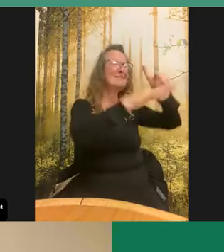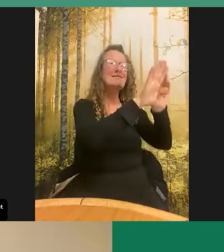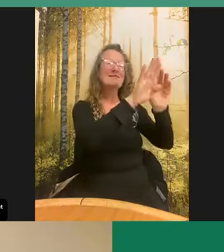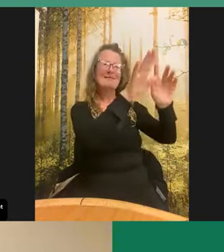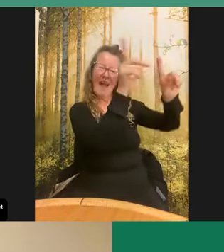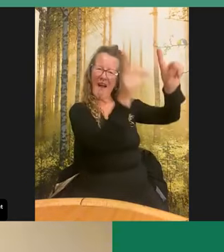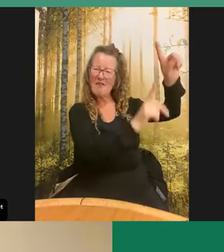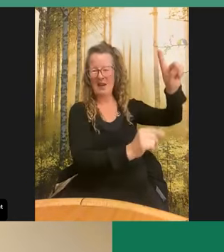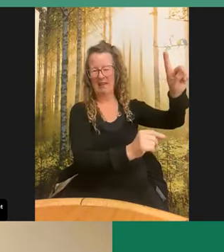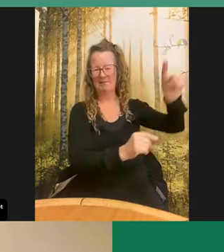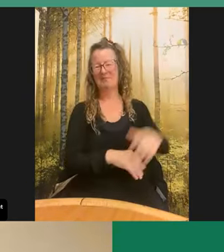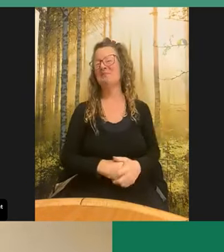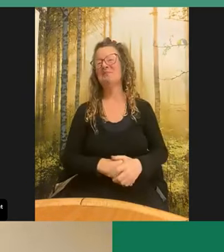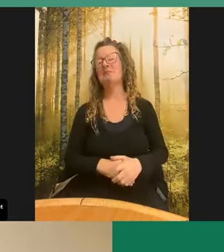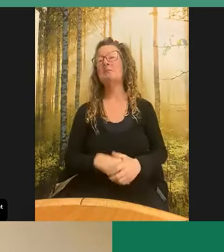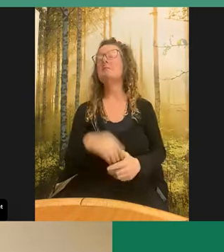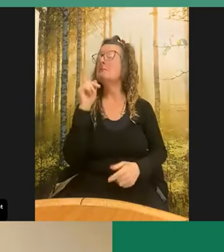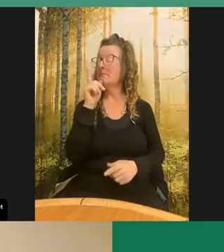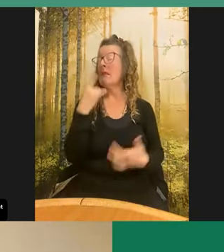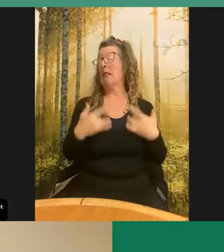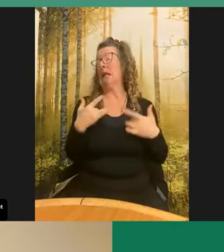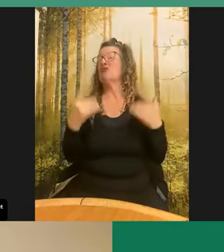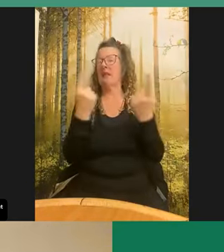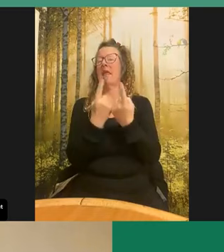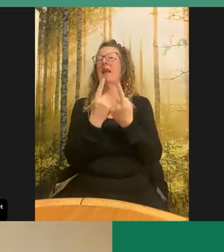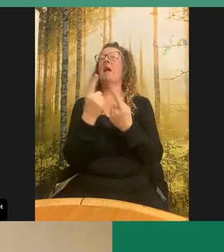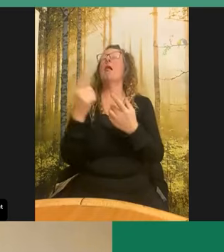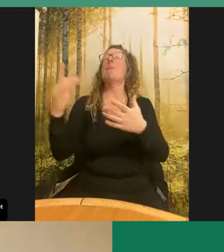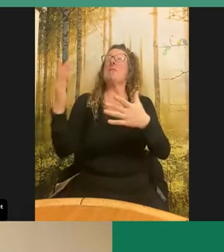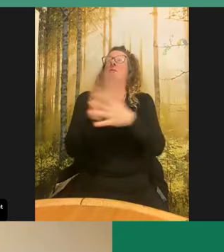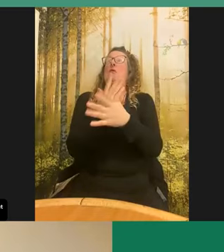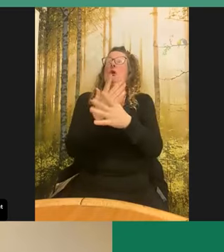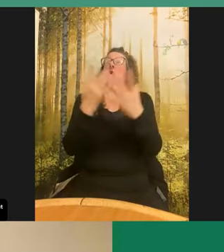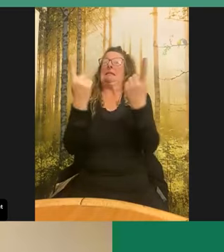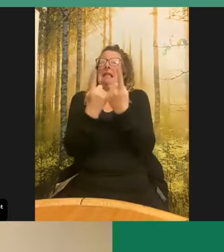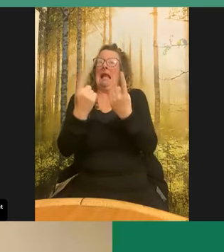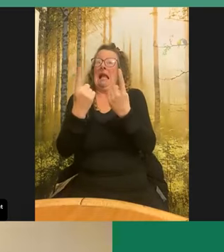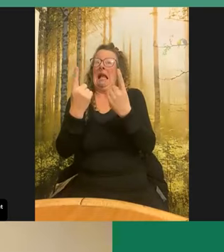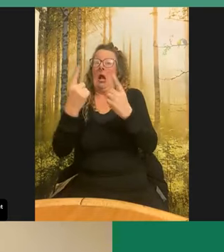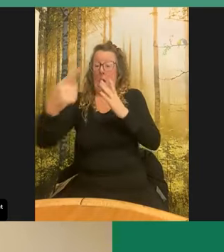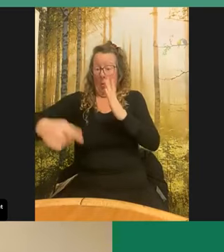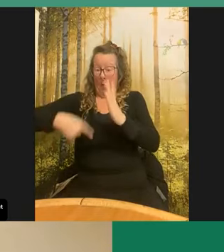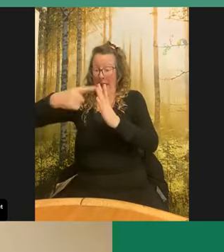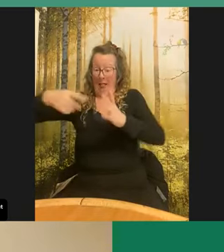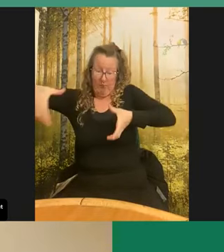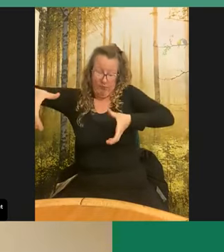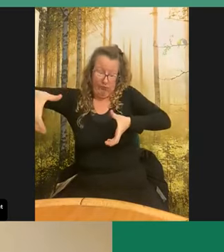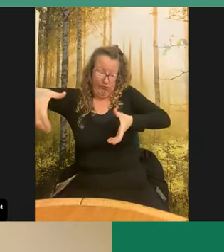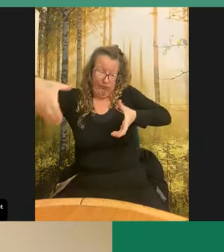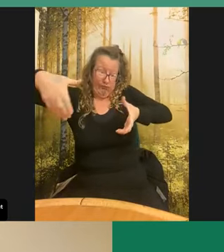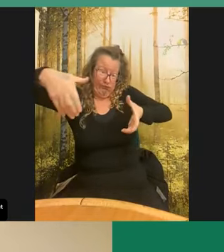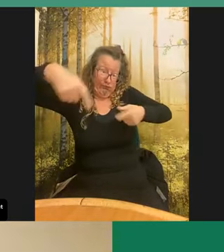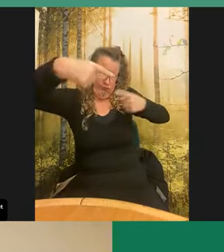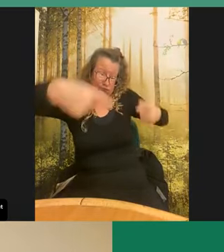but the interesting thing is that the first thing that was wheeled onto the continent of Africa was the gun carriage that I have in the military room. That was